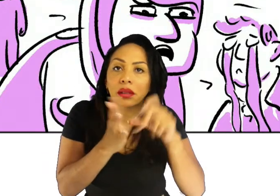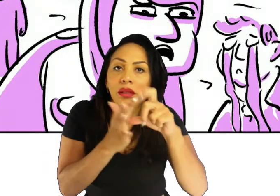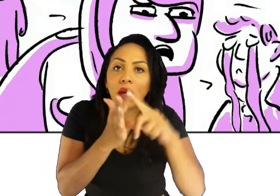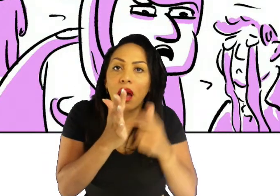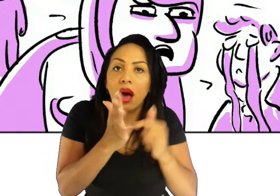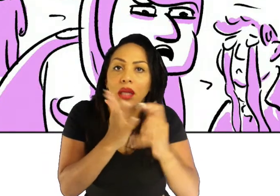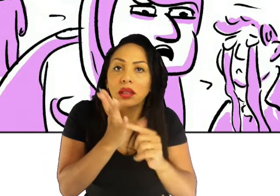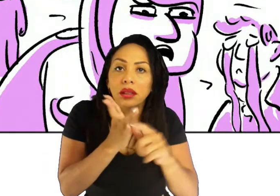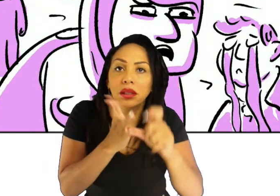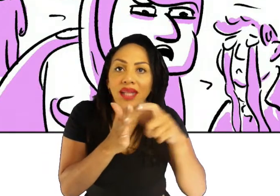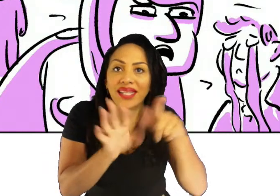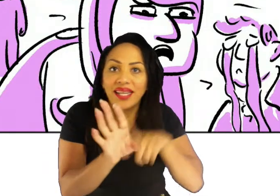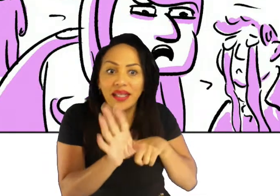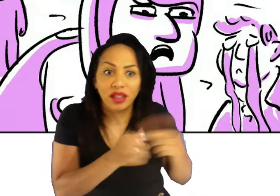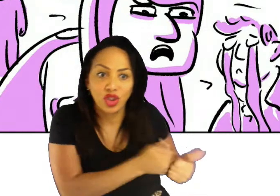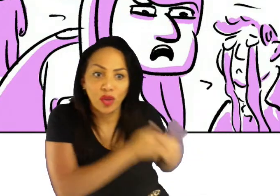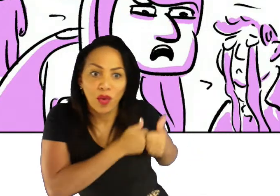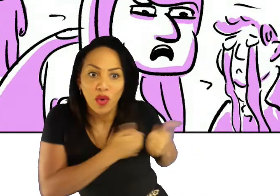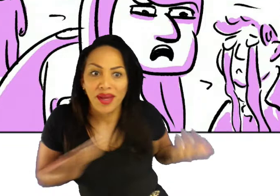yet,